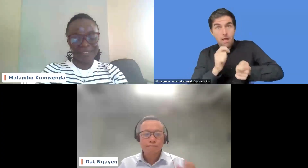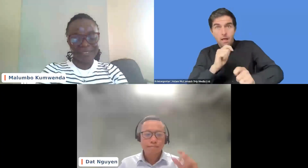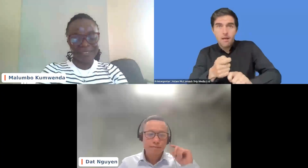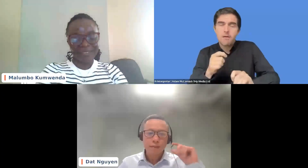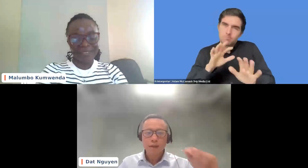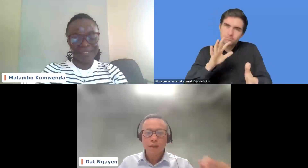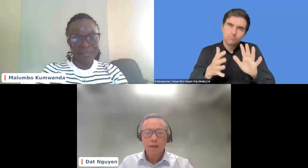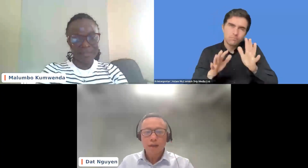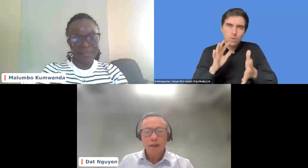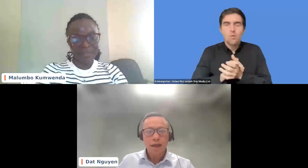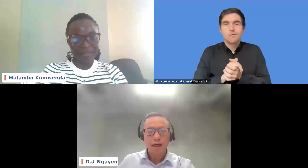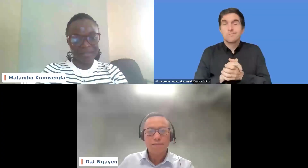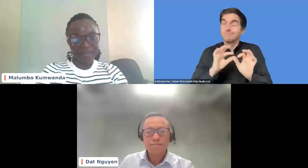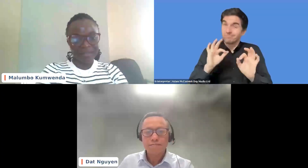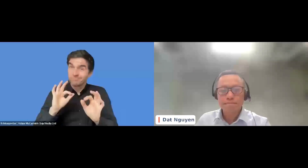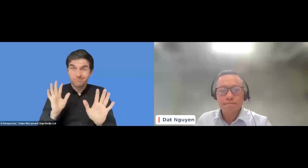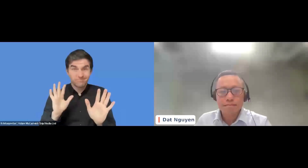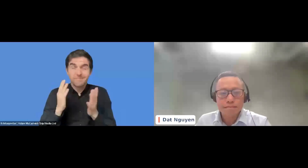Okay.